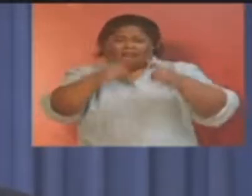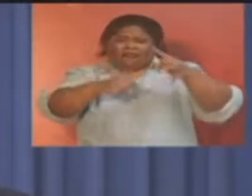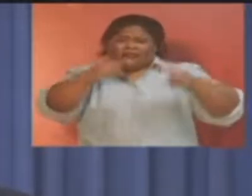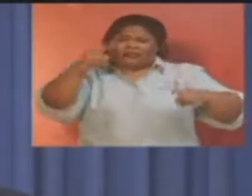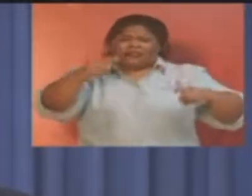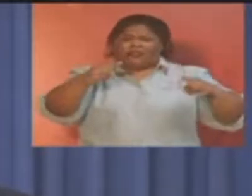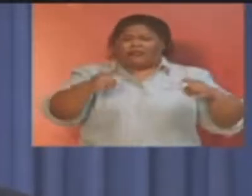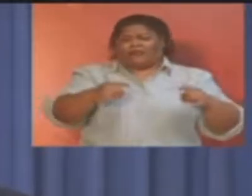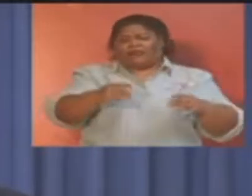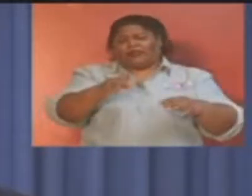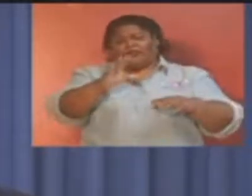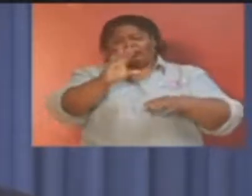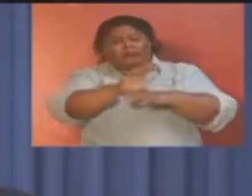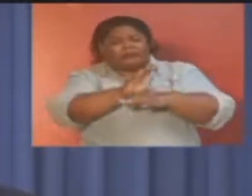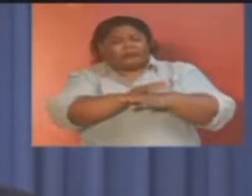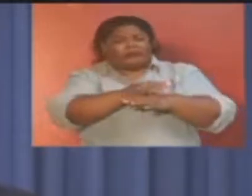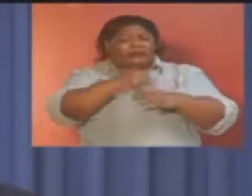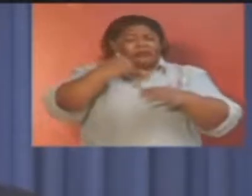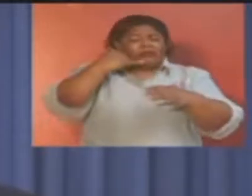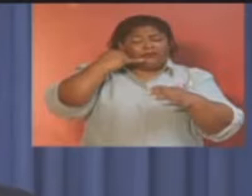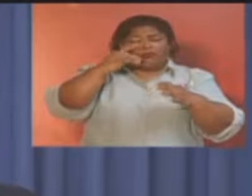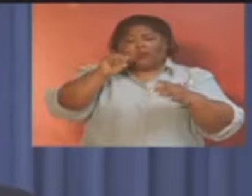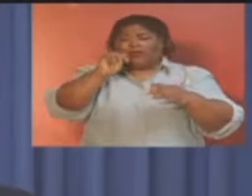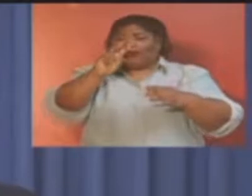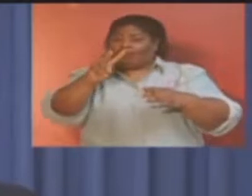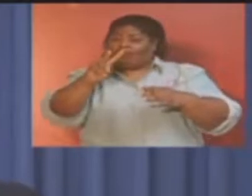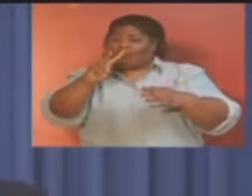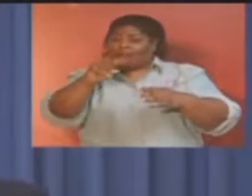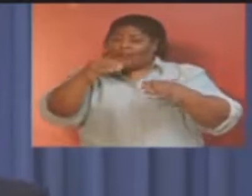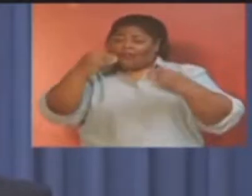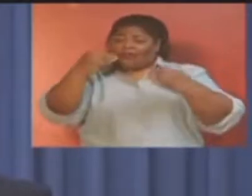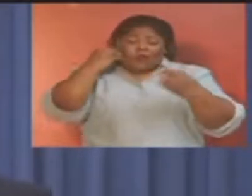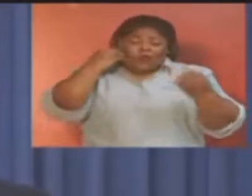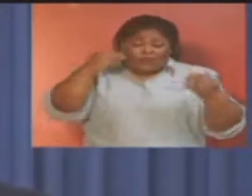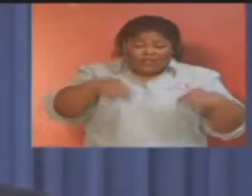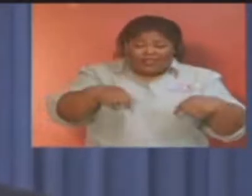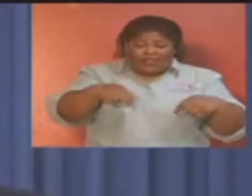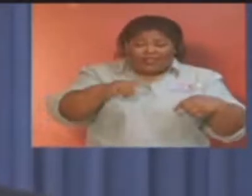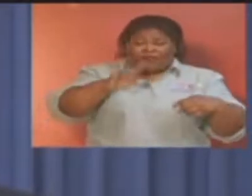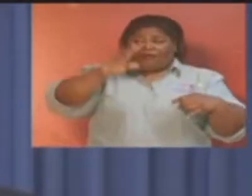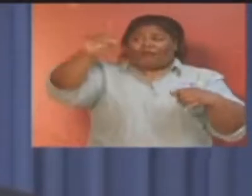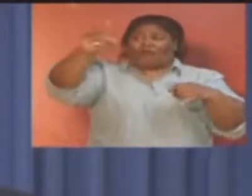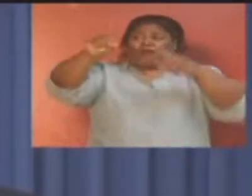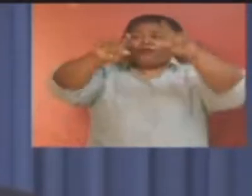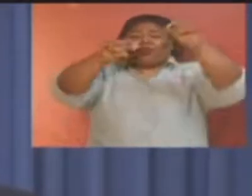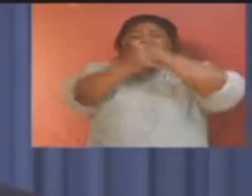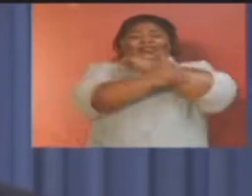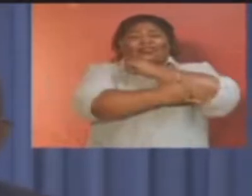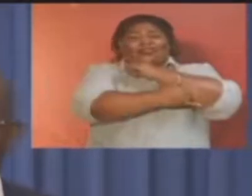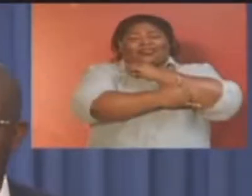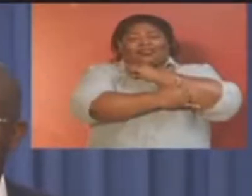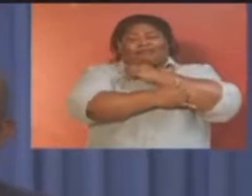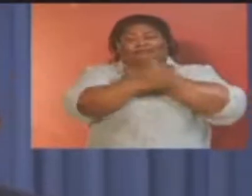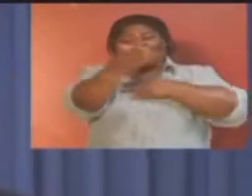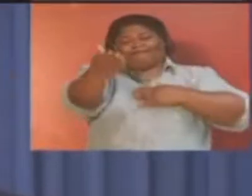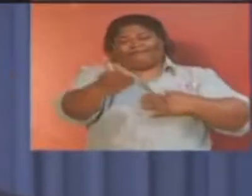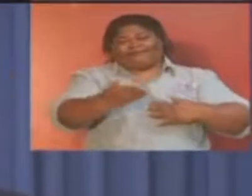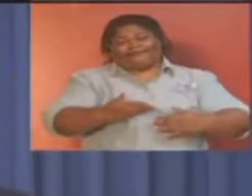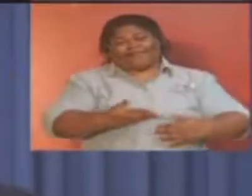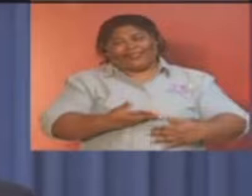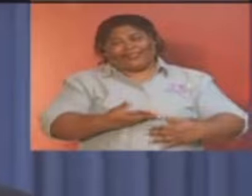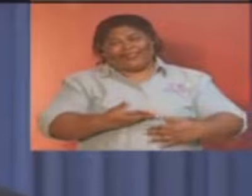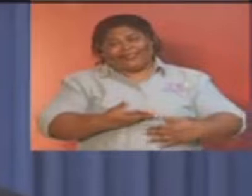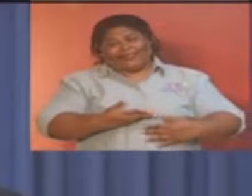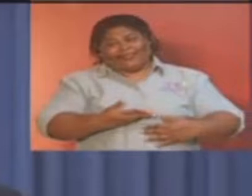platforms, both at home and abroad. I wish I could say sprightly welcome. It's not really a welcome. As